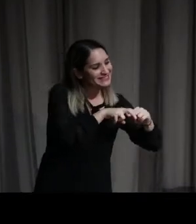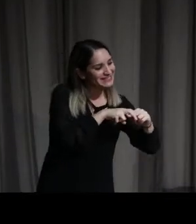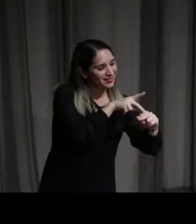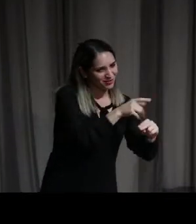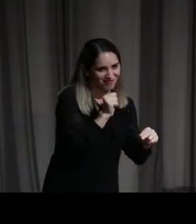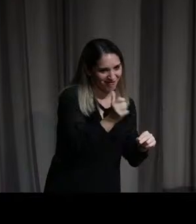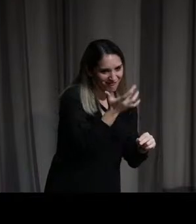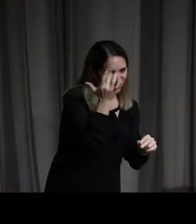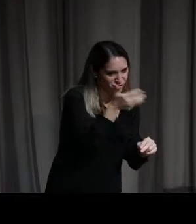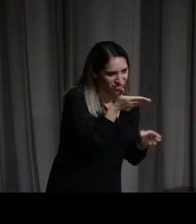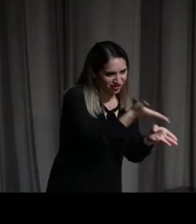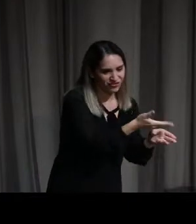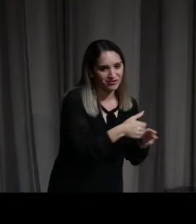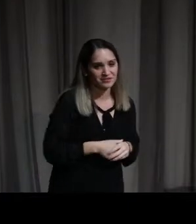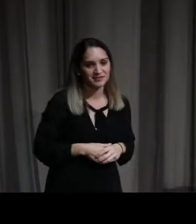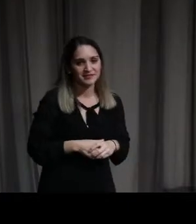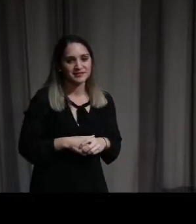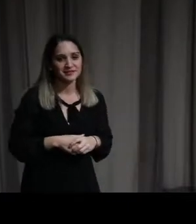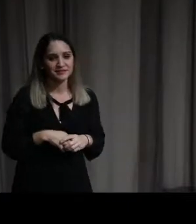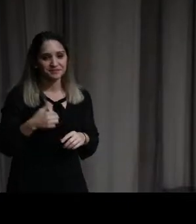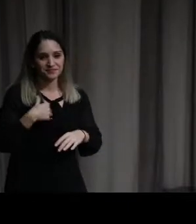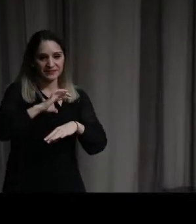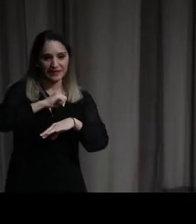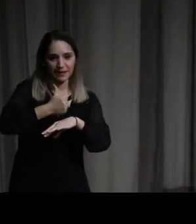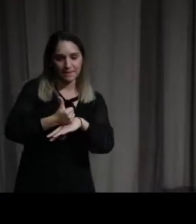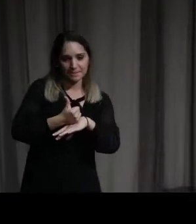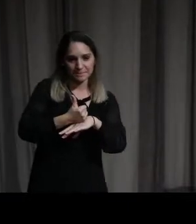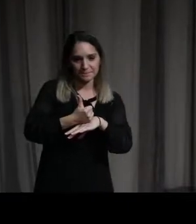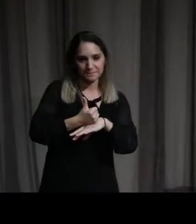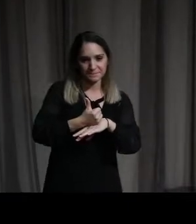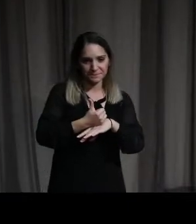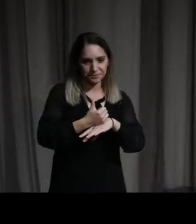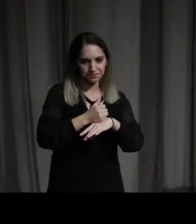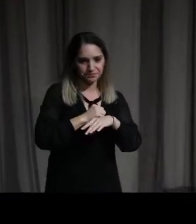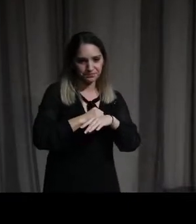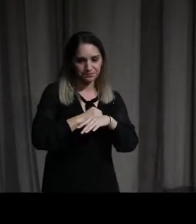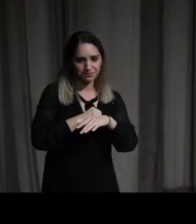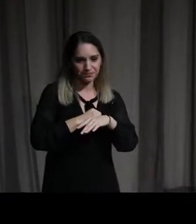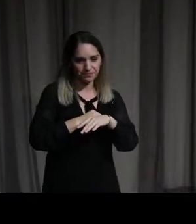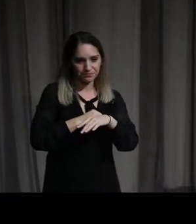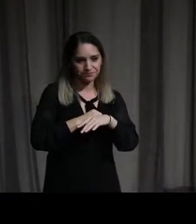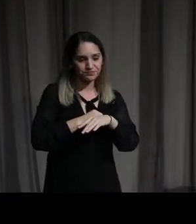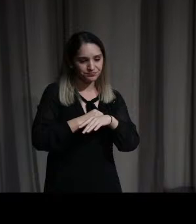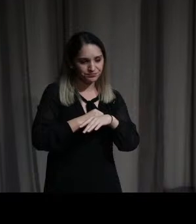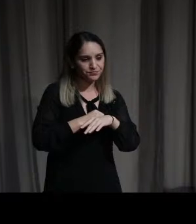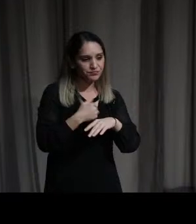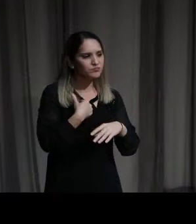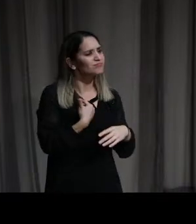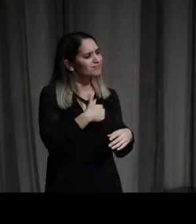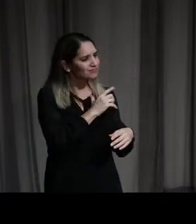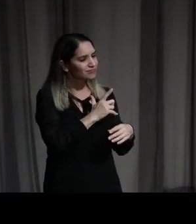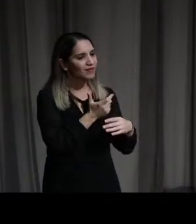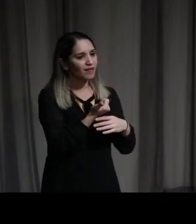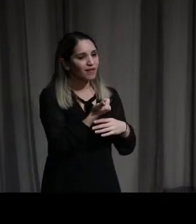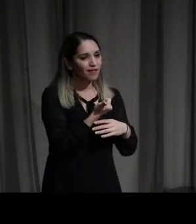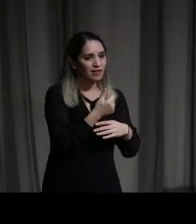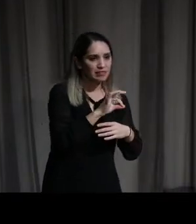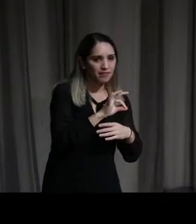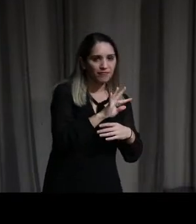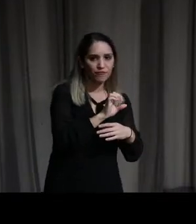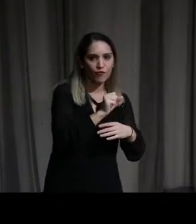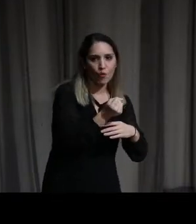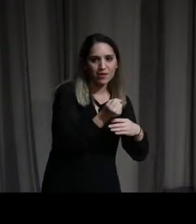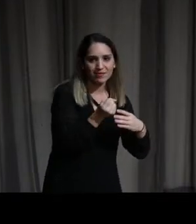is that we are closing out the late 40s and entering into the 50s, so we can see